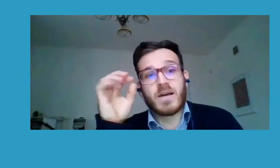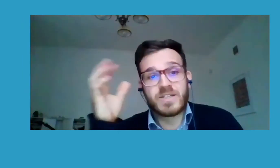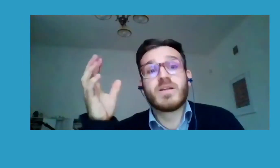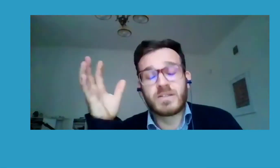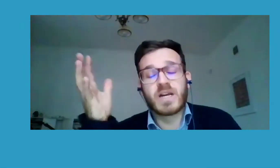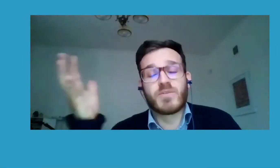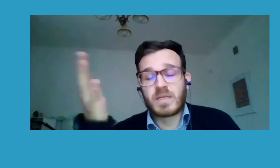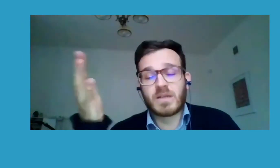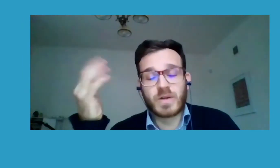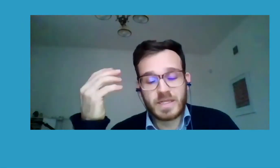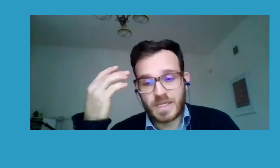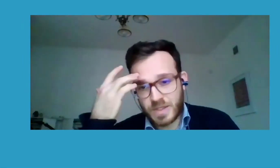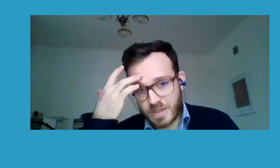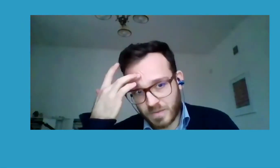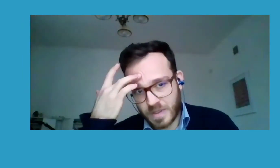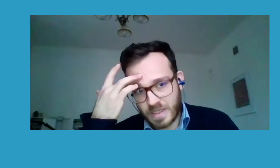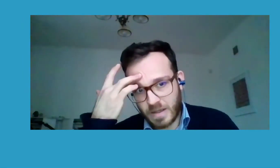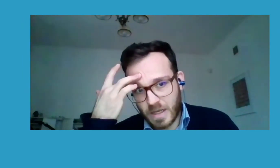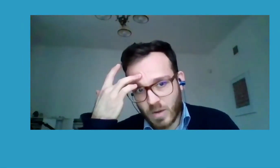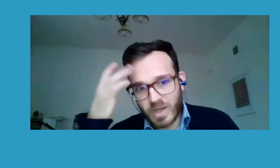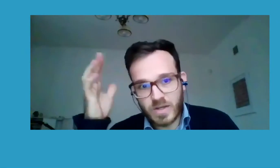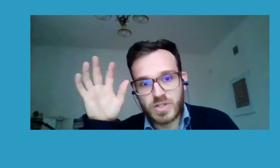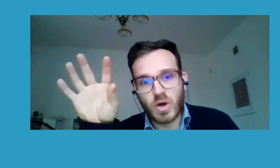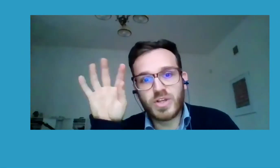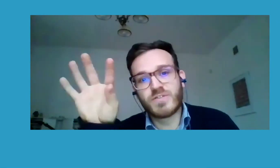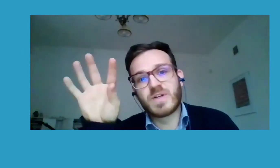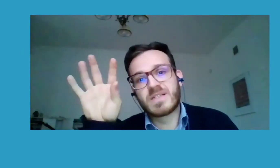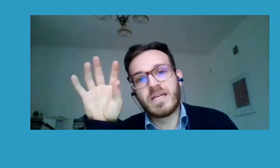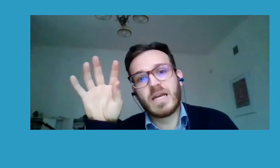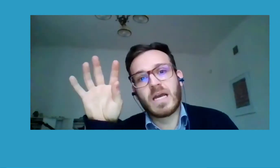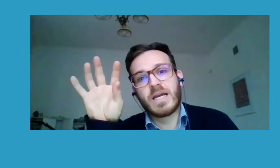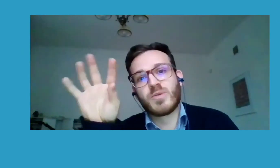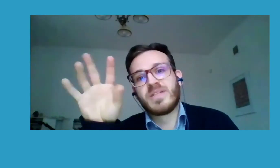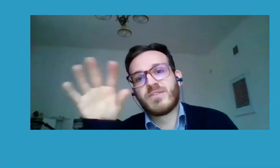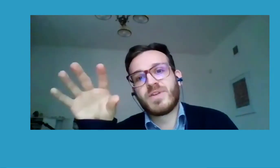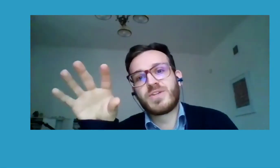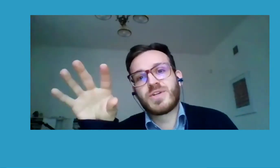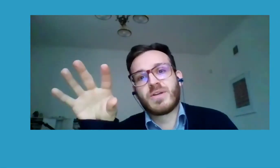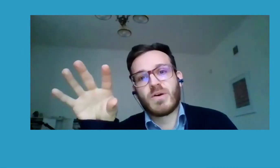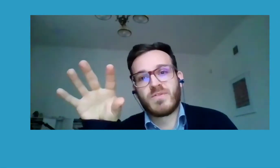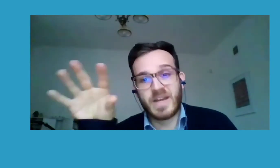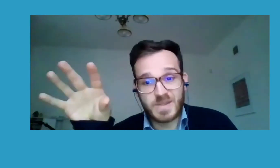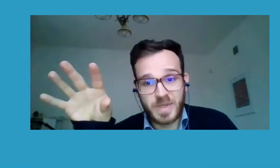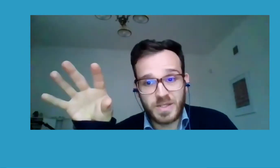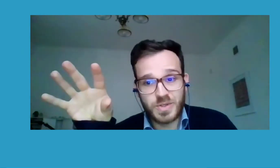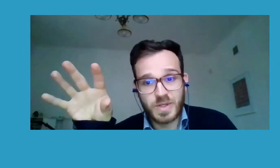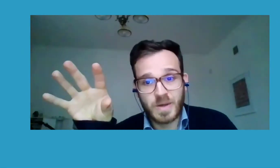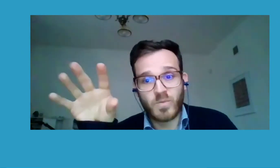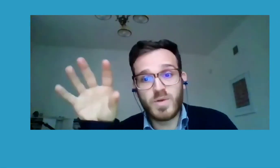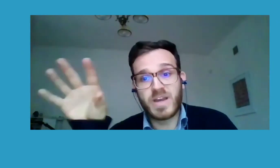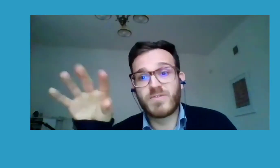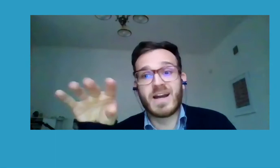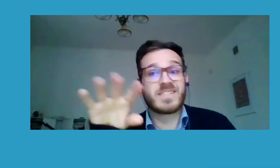there is intergovernmental organizations, obviously, while there is no universally adopted definition of hate